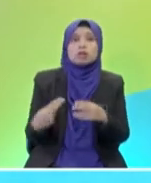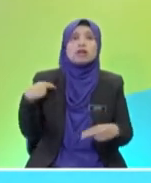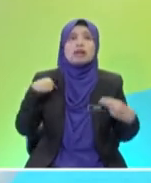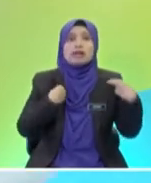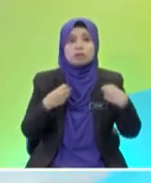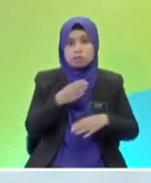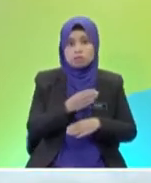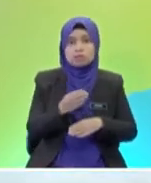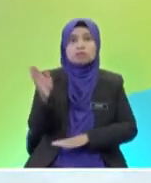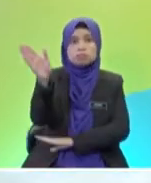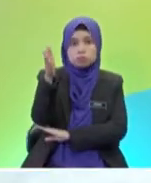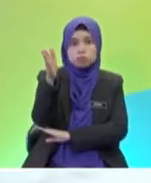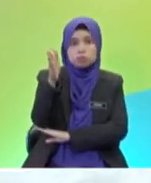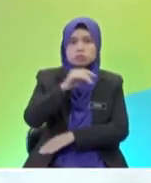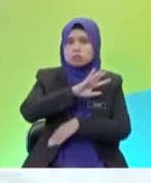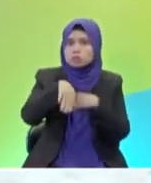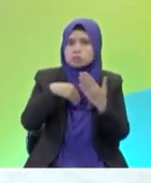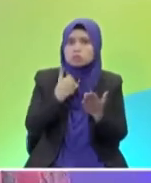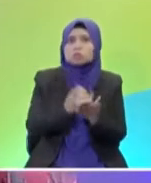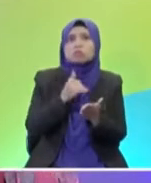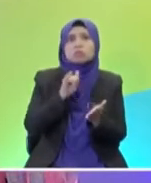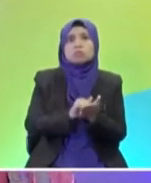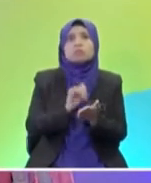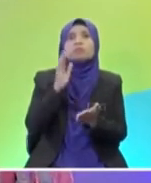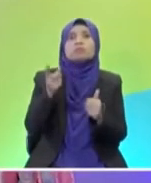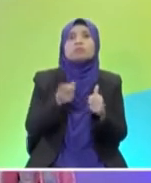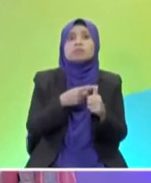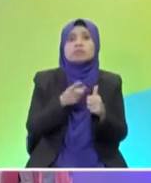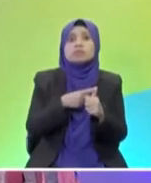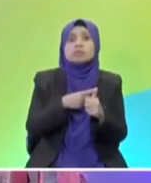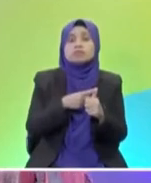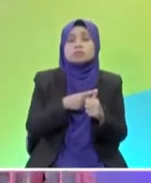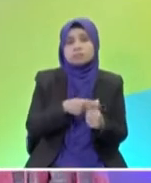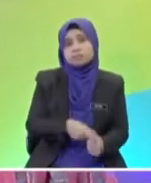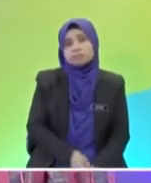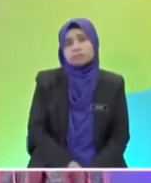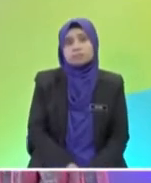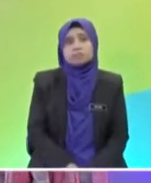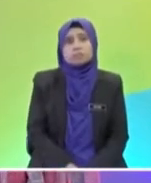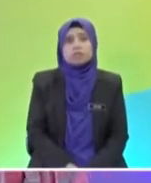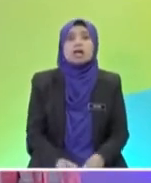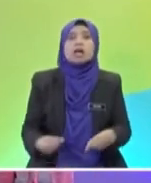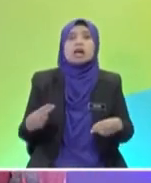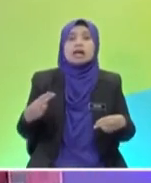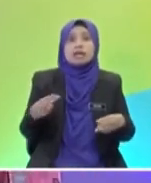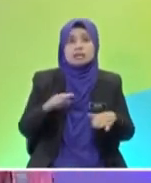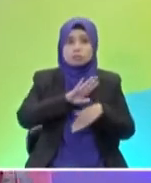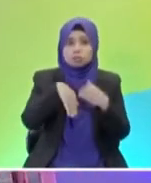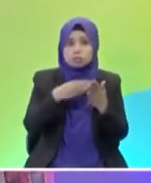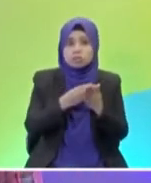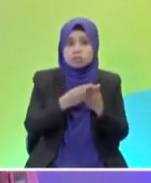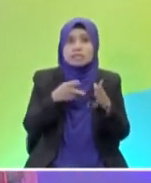here. So both, we can go to the first factor. Okay, habitat destruction. For the